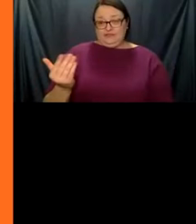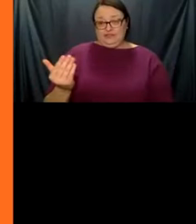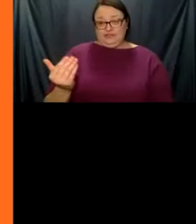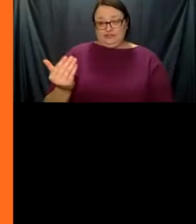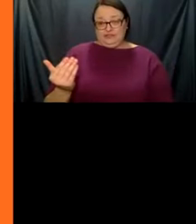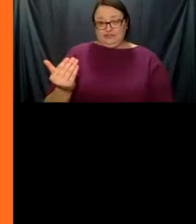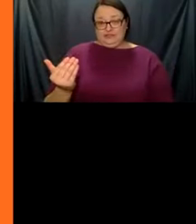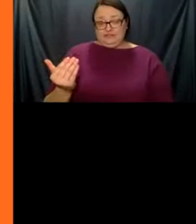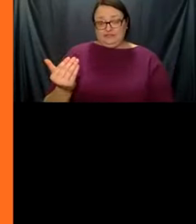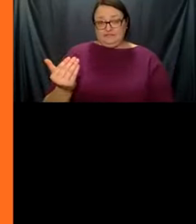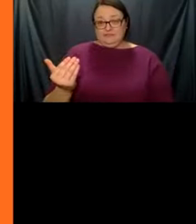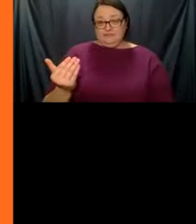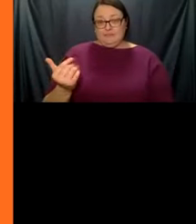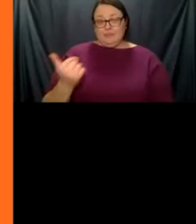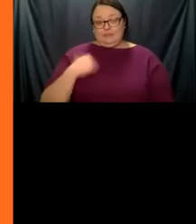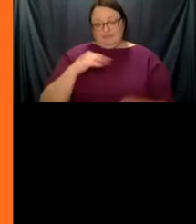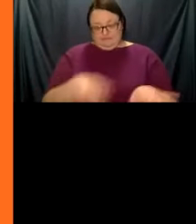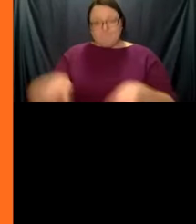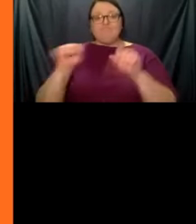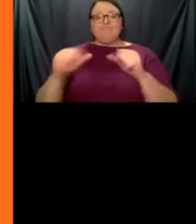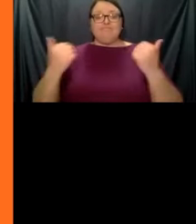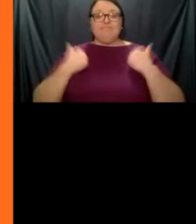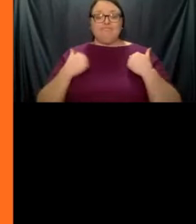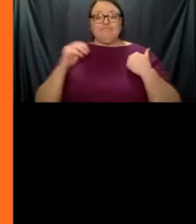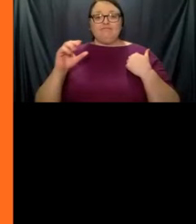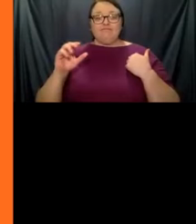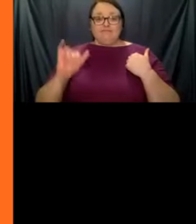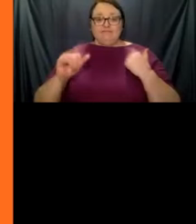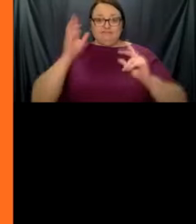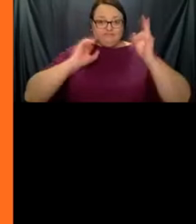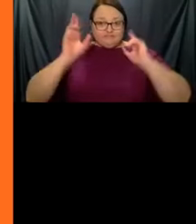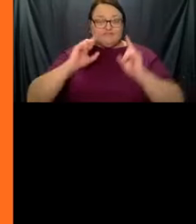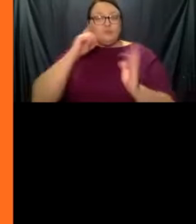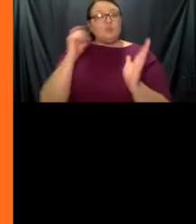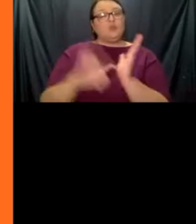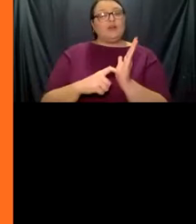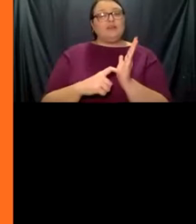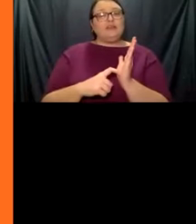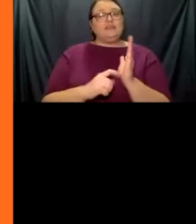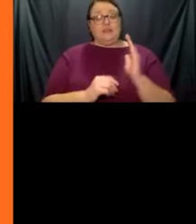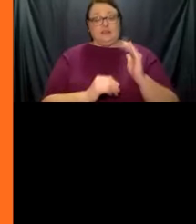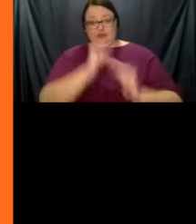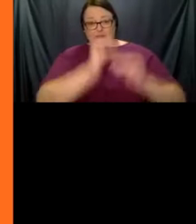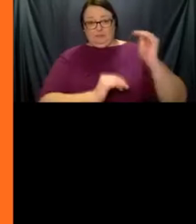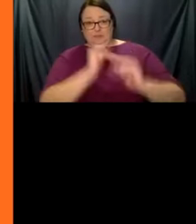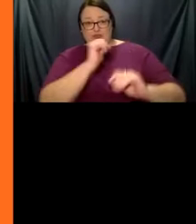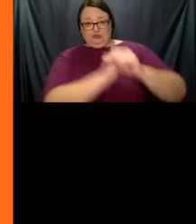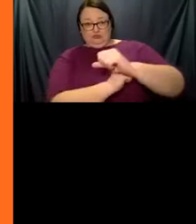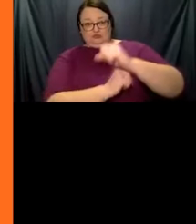buscar recursos. I took over ownership of the shop, recognizing that the building structure